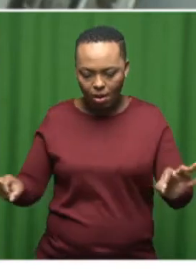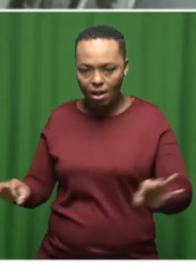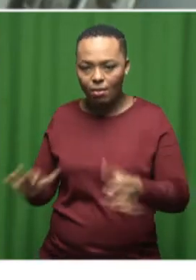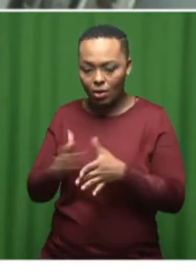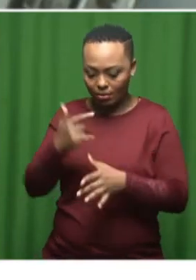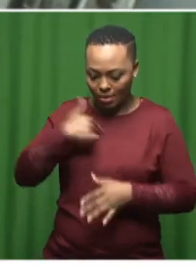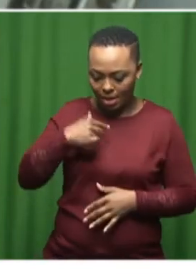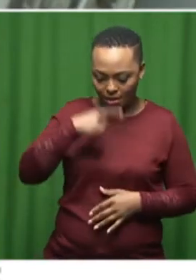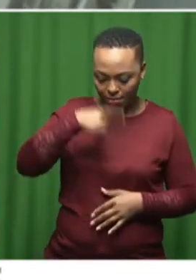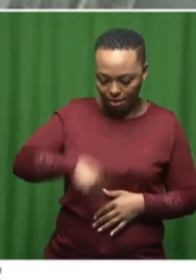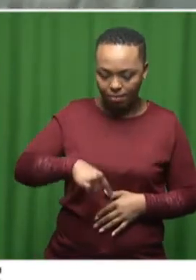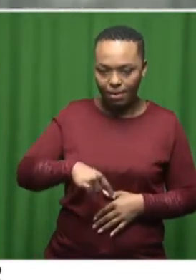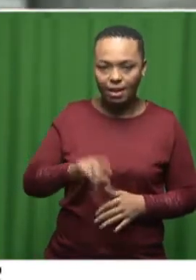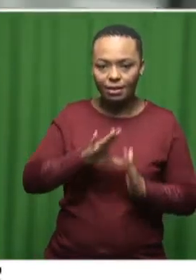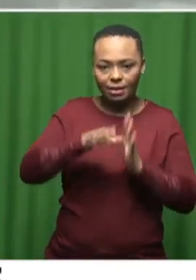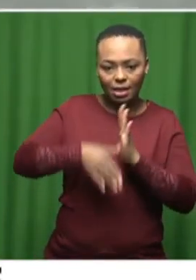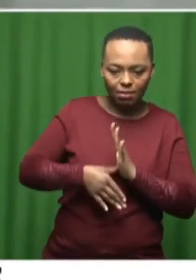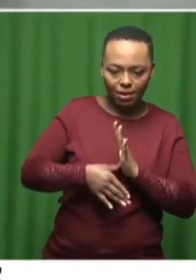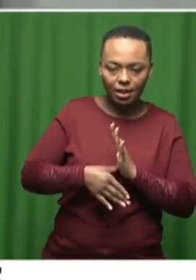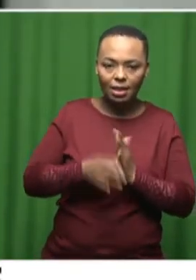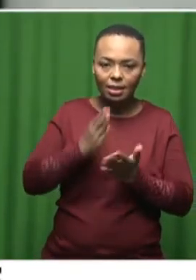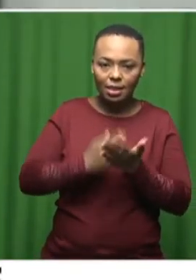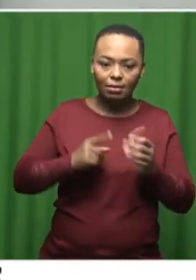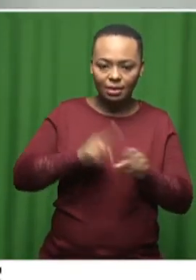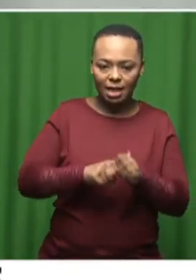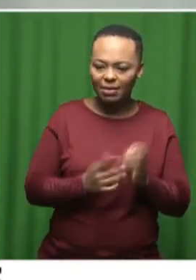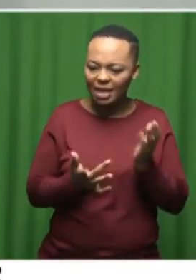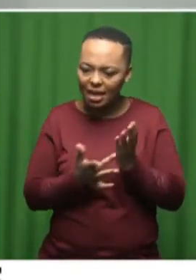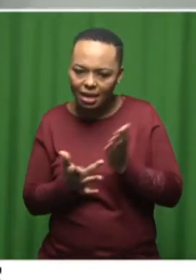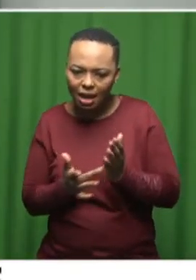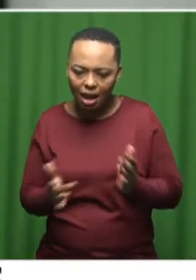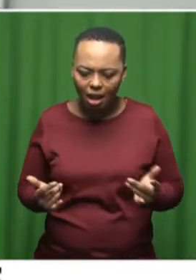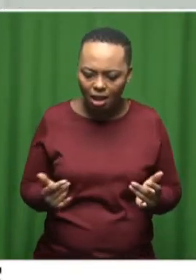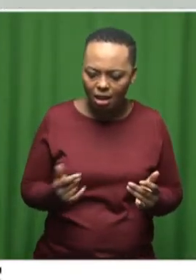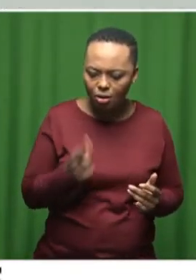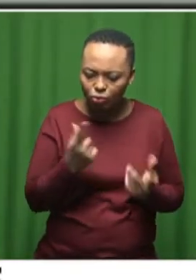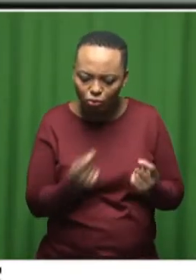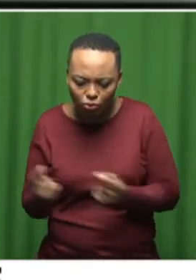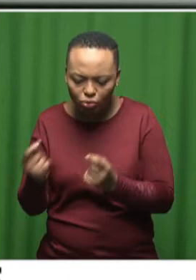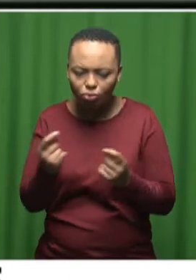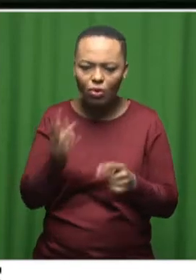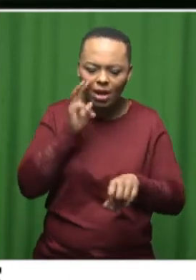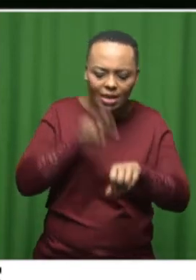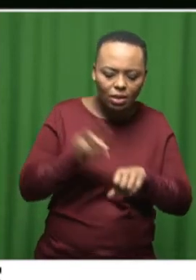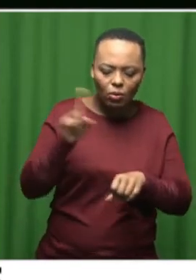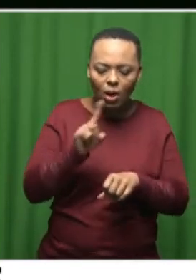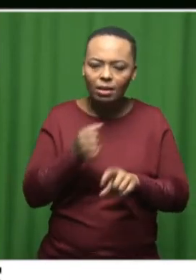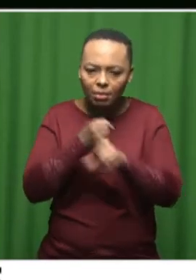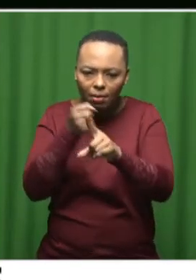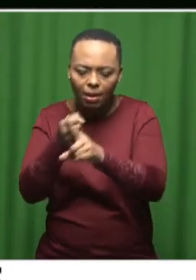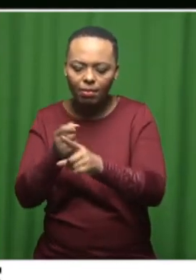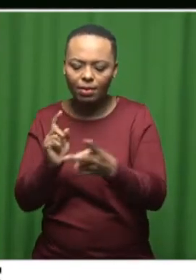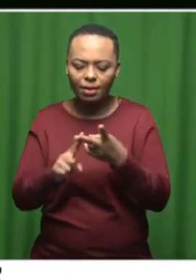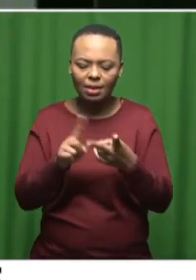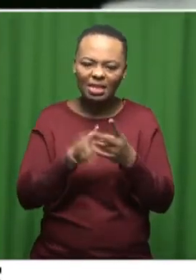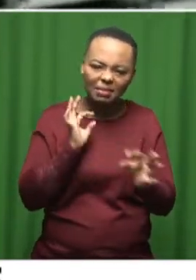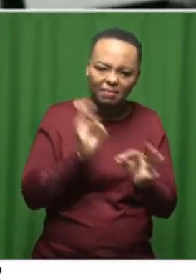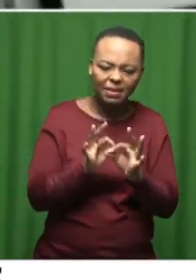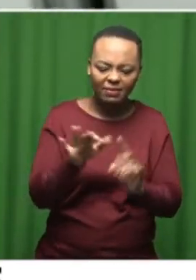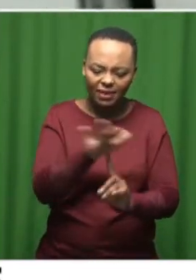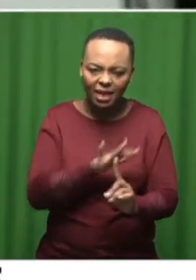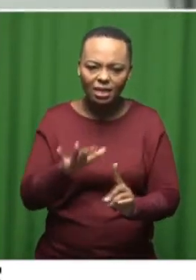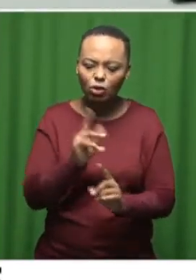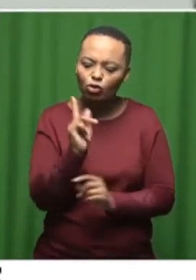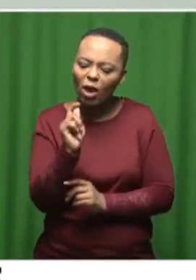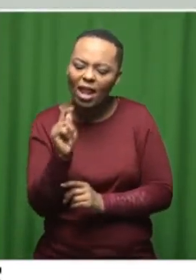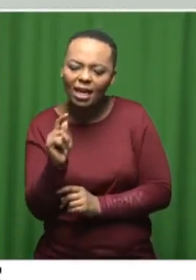very much in your face when it comes with technical riders, what our needs are, what the specifications should be of